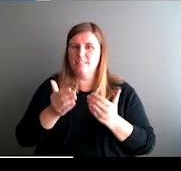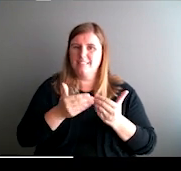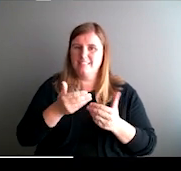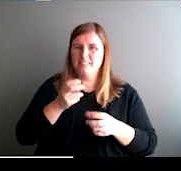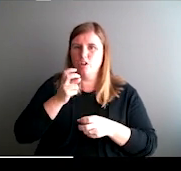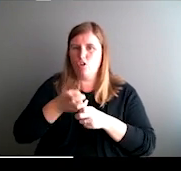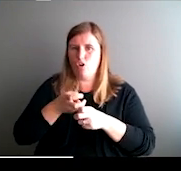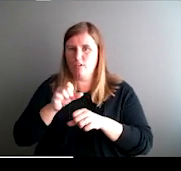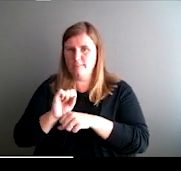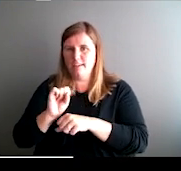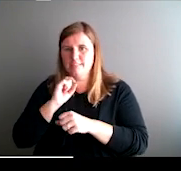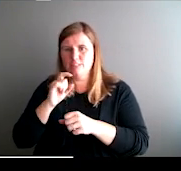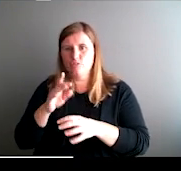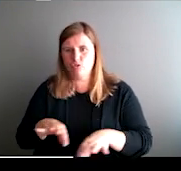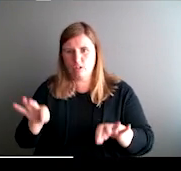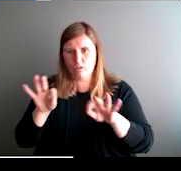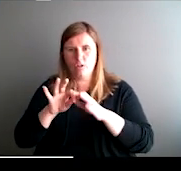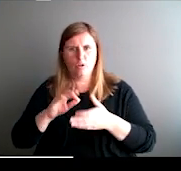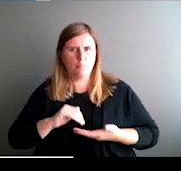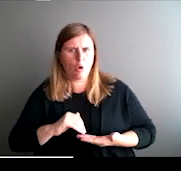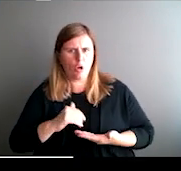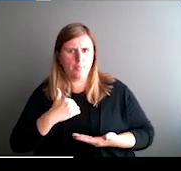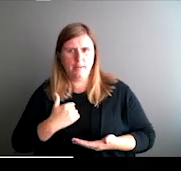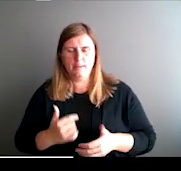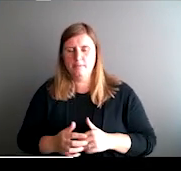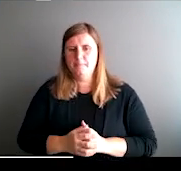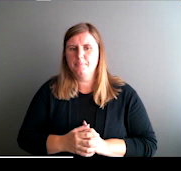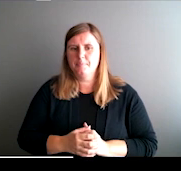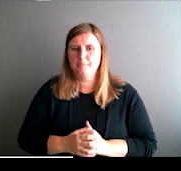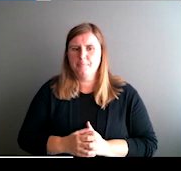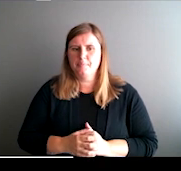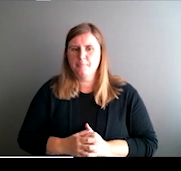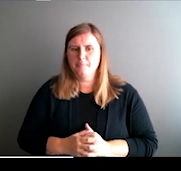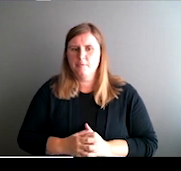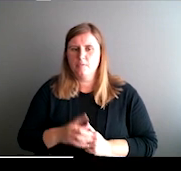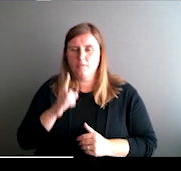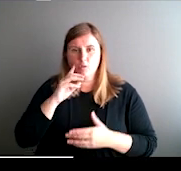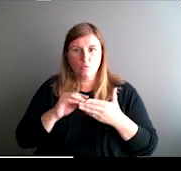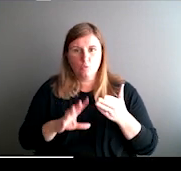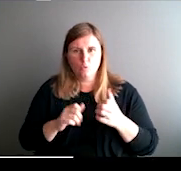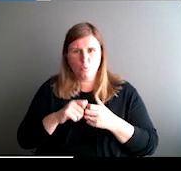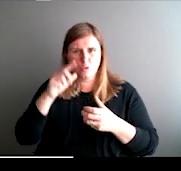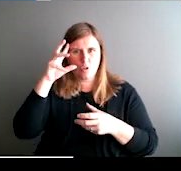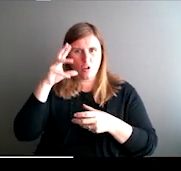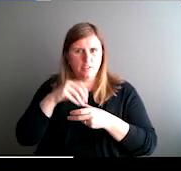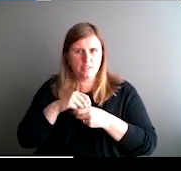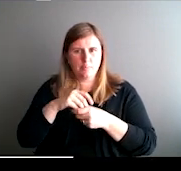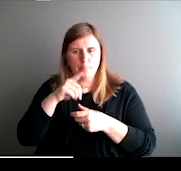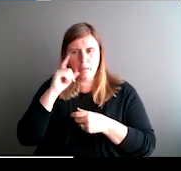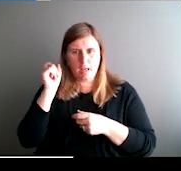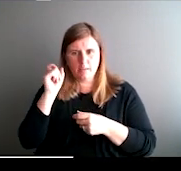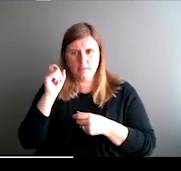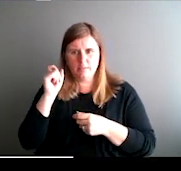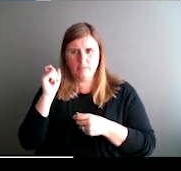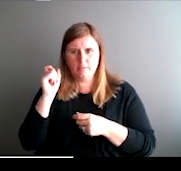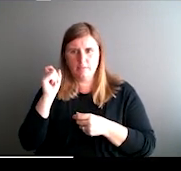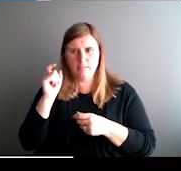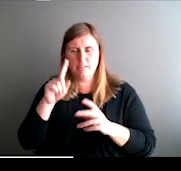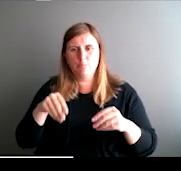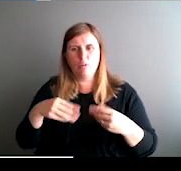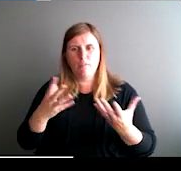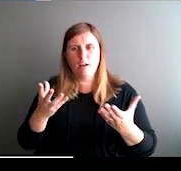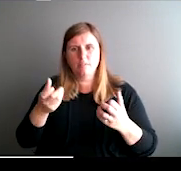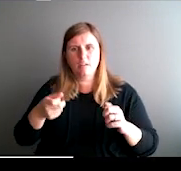is critical, pardon me, for students with autism because it